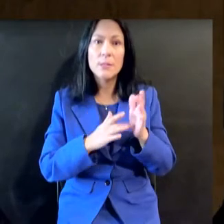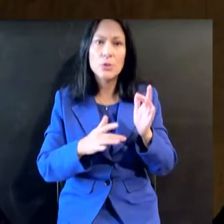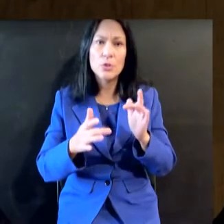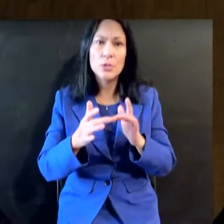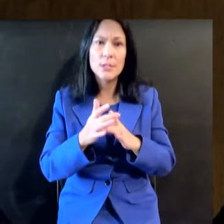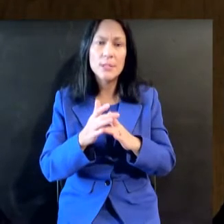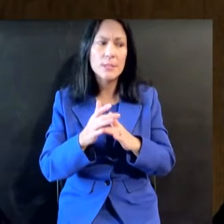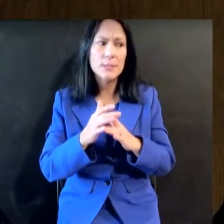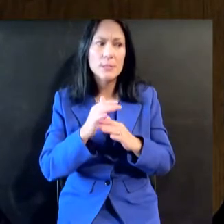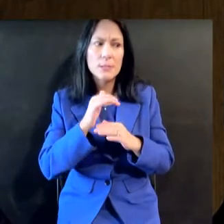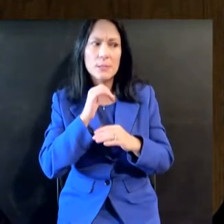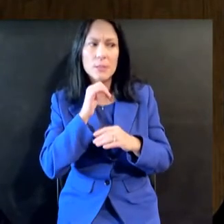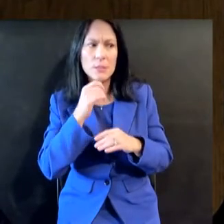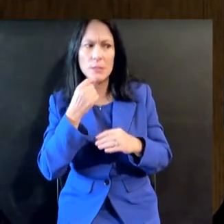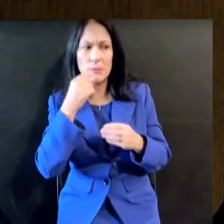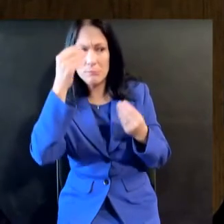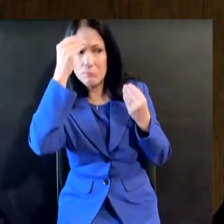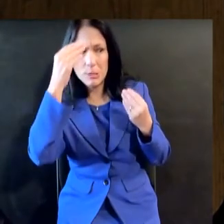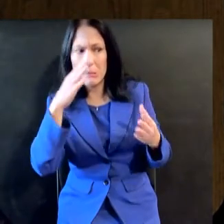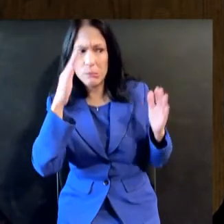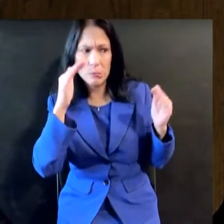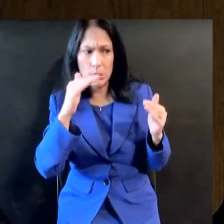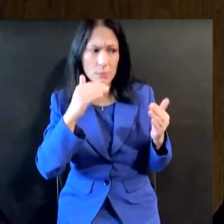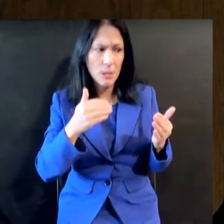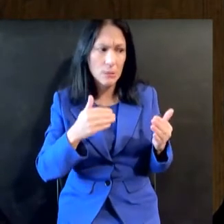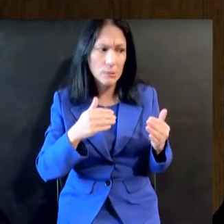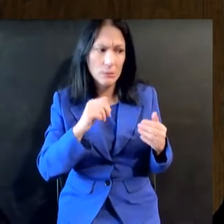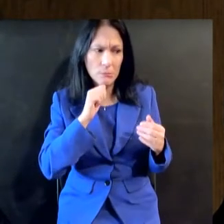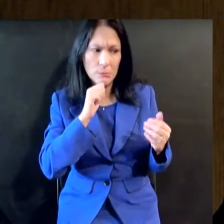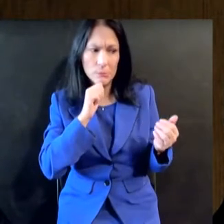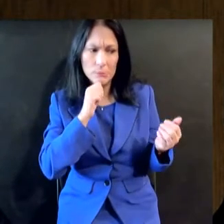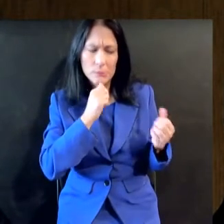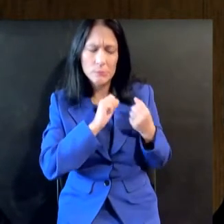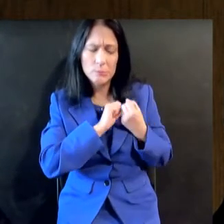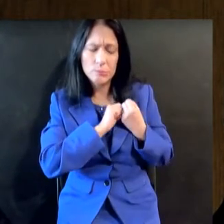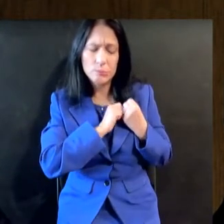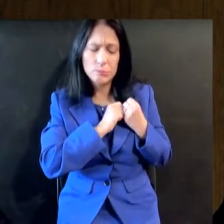his followers. And they're grieving.